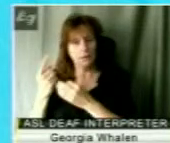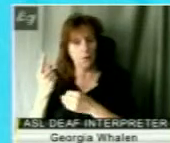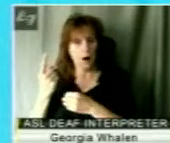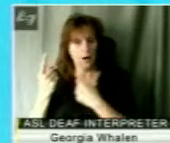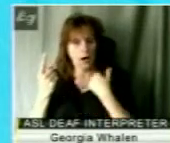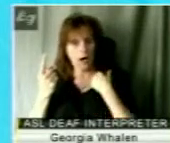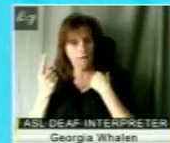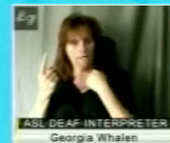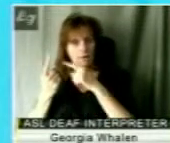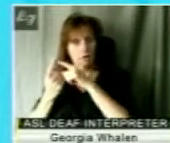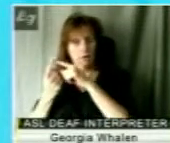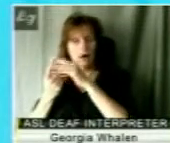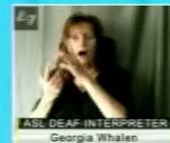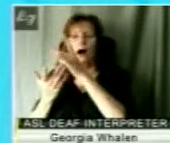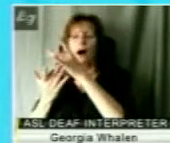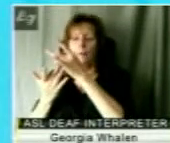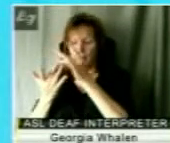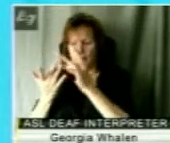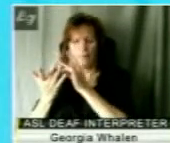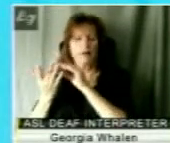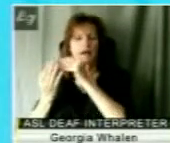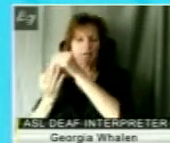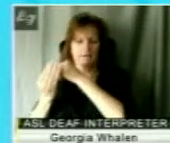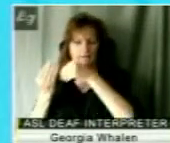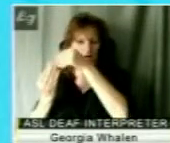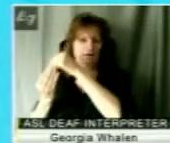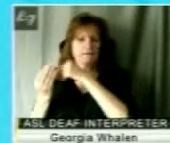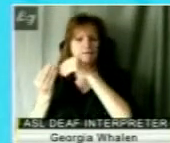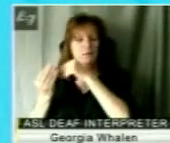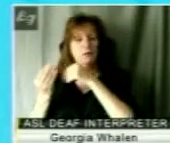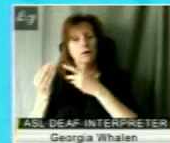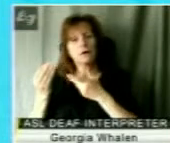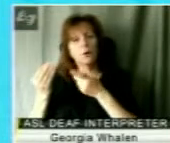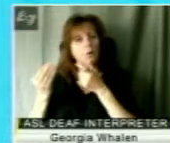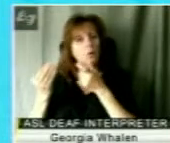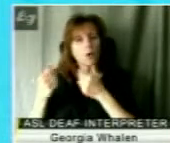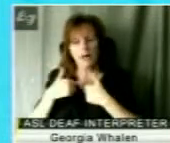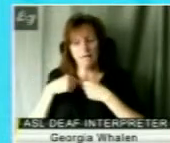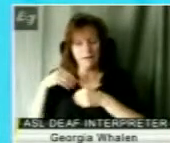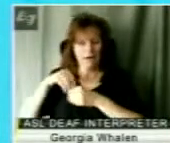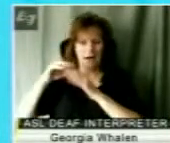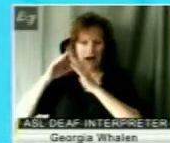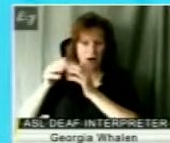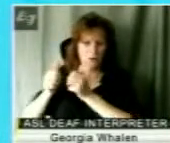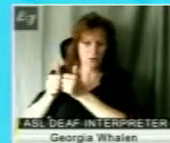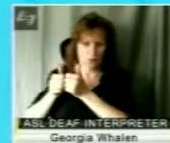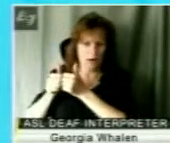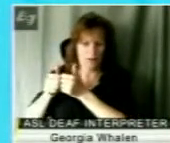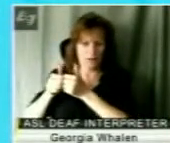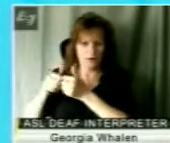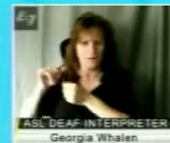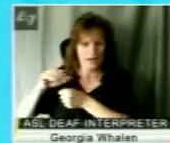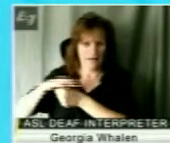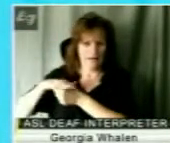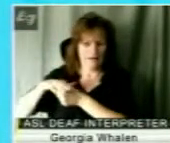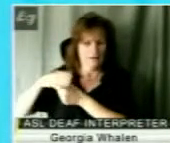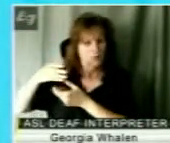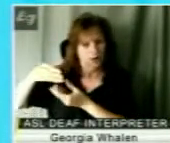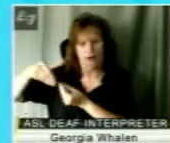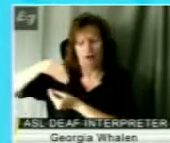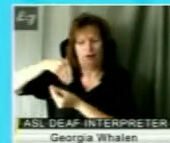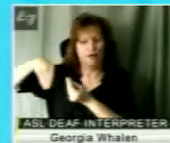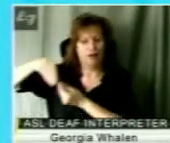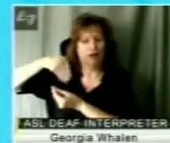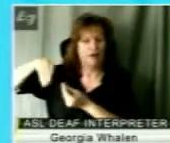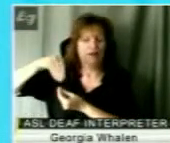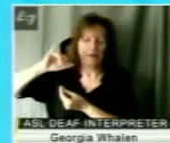the roommate situation, but people who are living together, it really, you've heard us say all along that this virus spreads the best